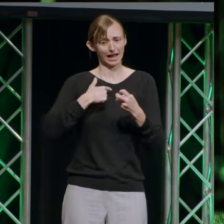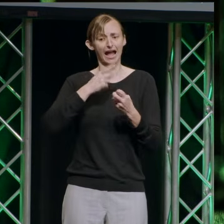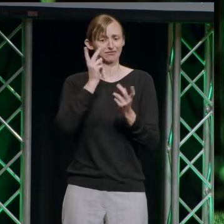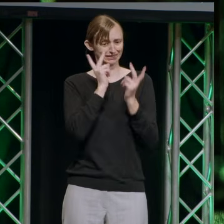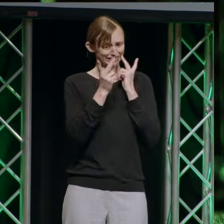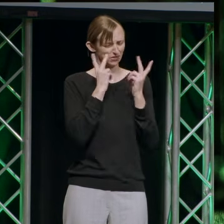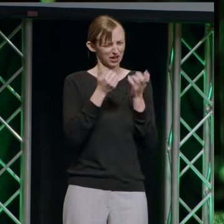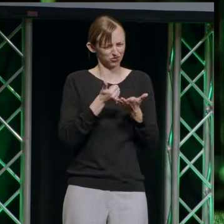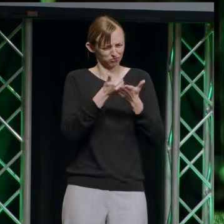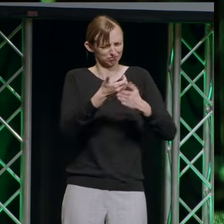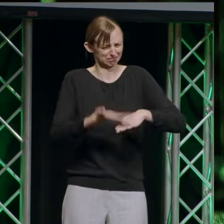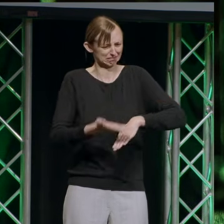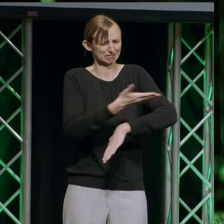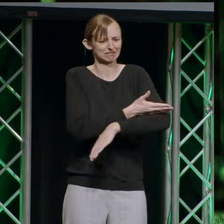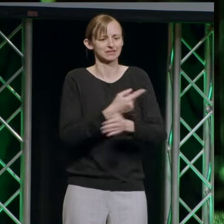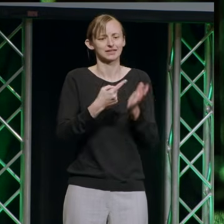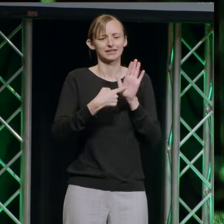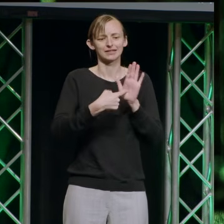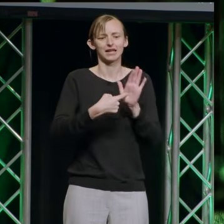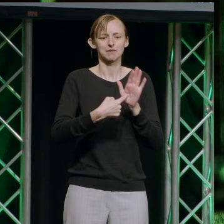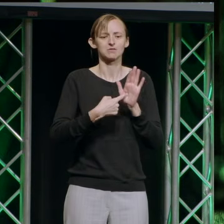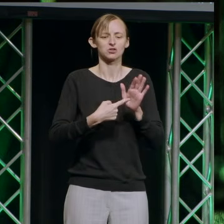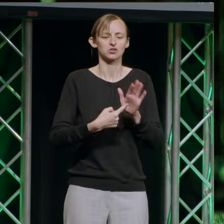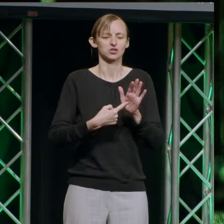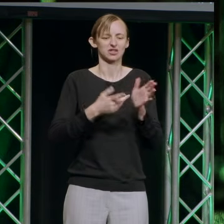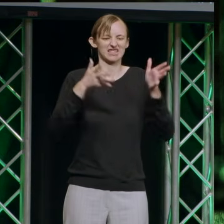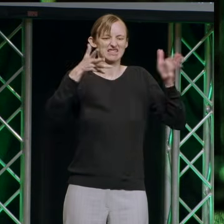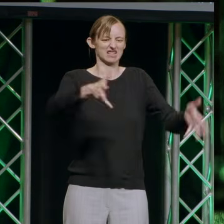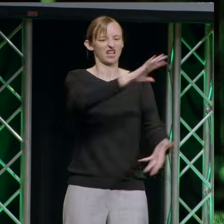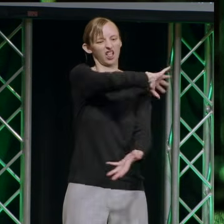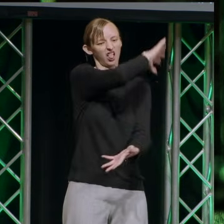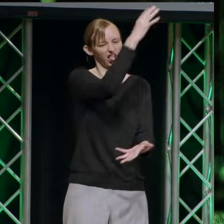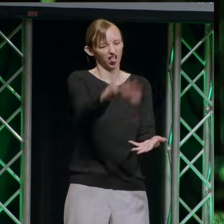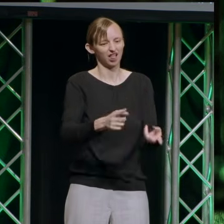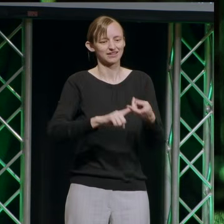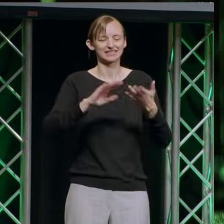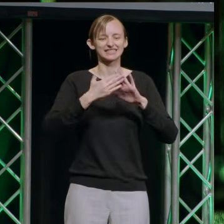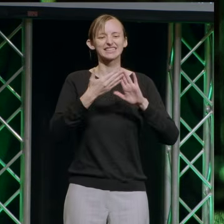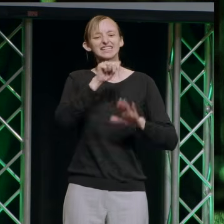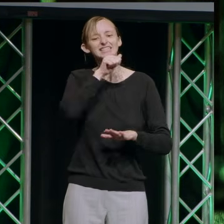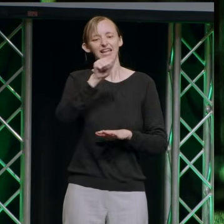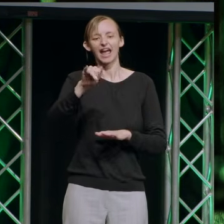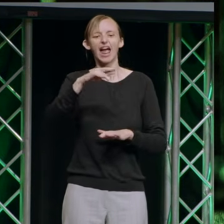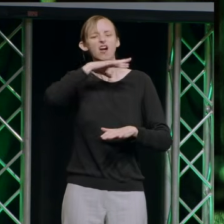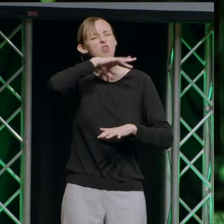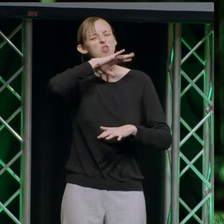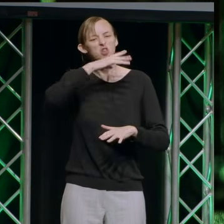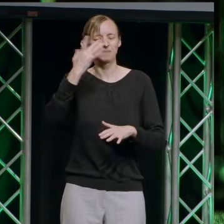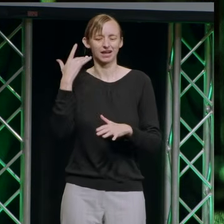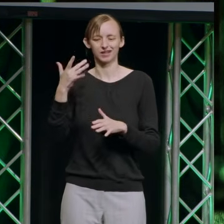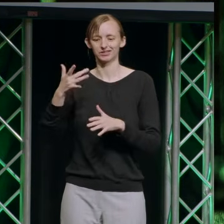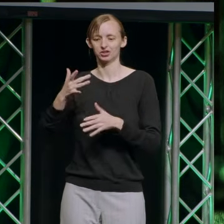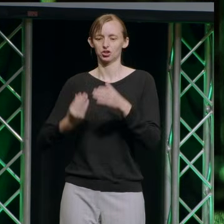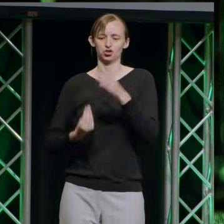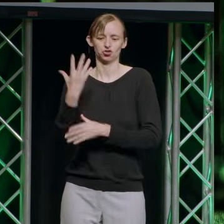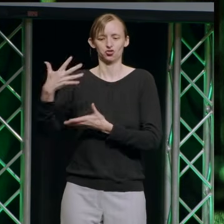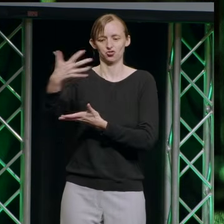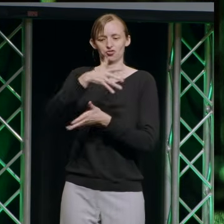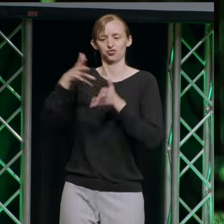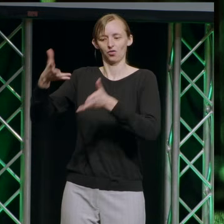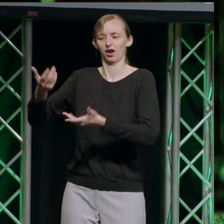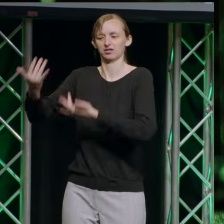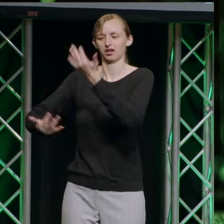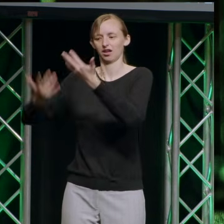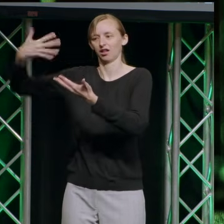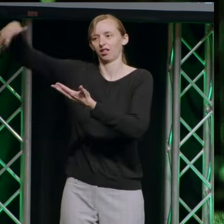firsthand, which include piles of waste everywhere, cities choking with air pollution because of crop waste burning, and rivers filled